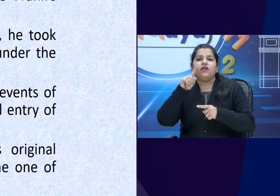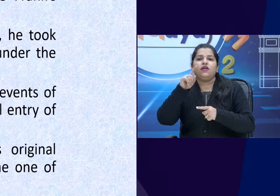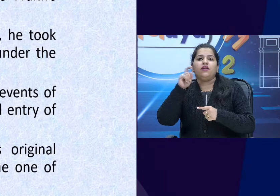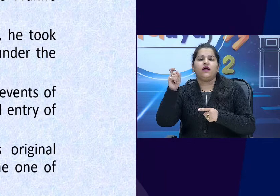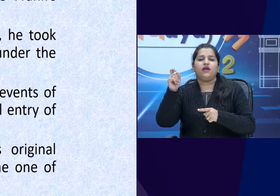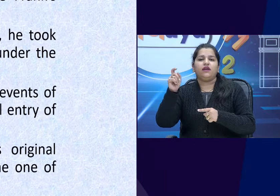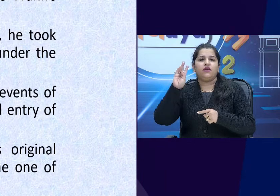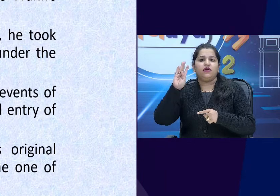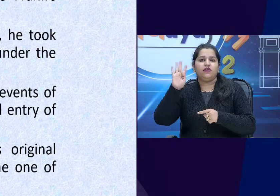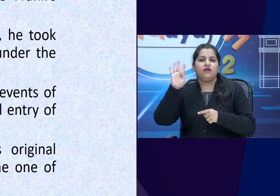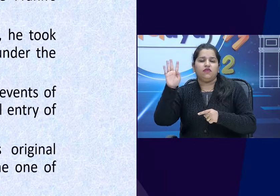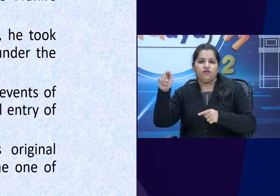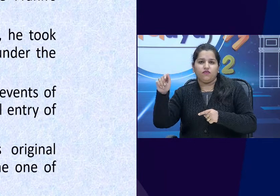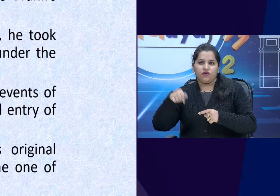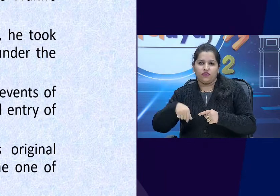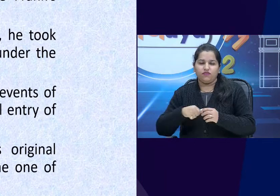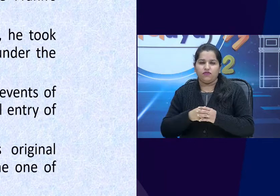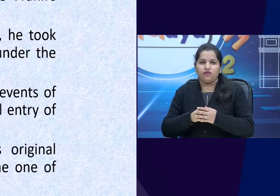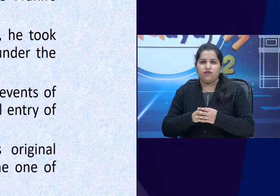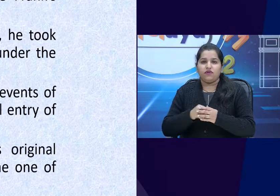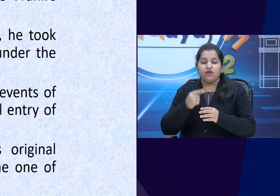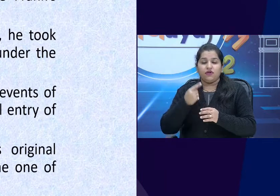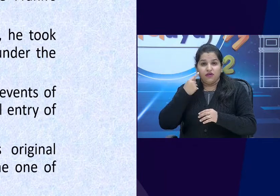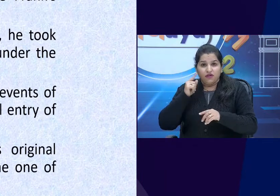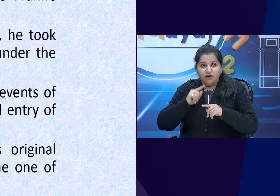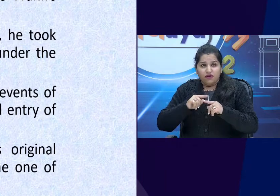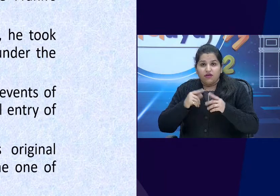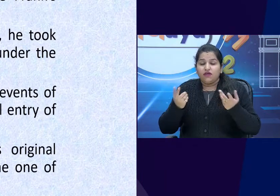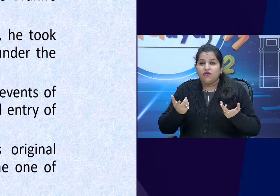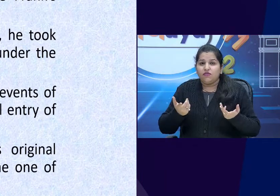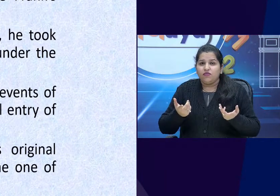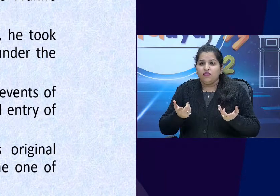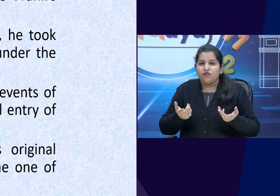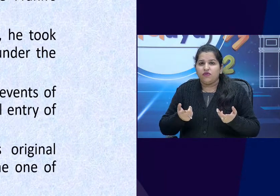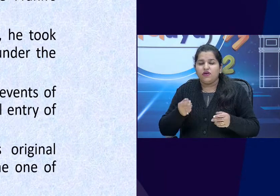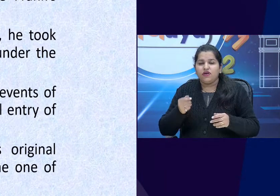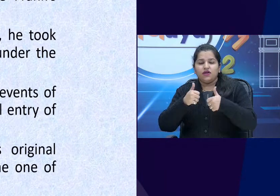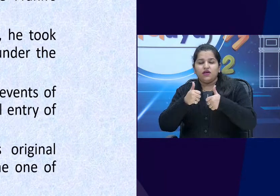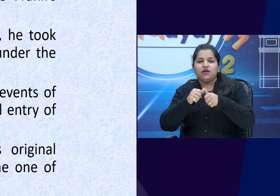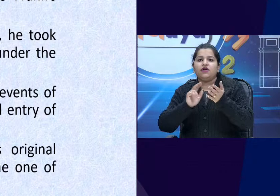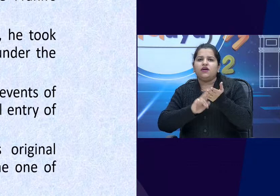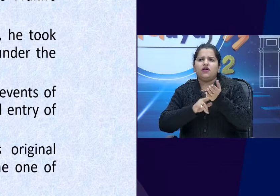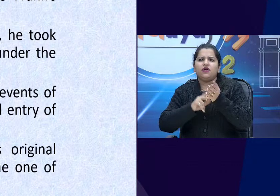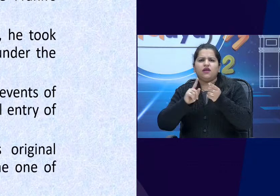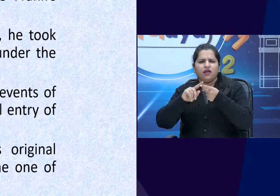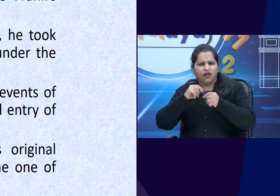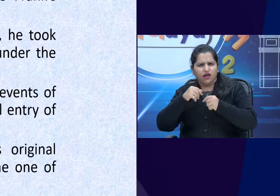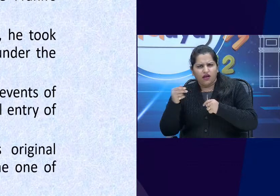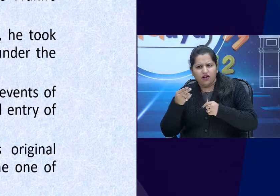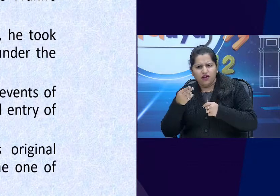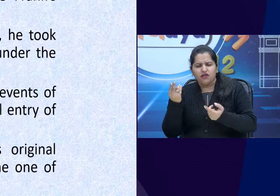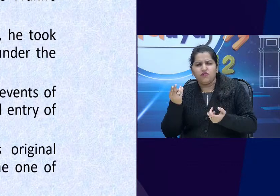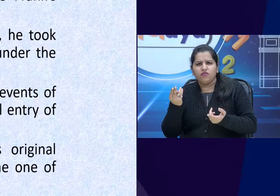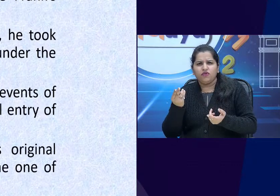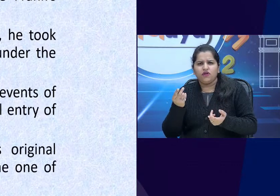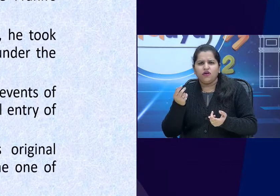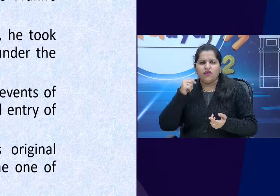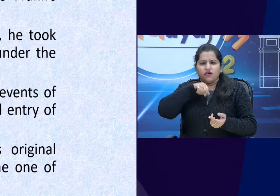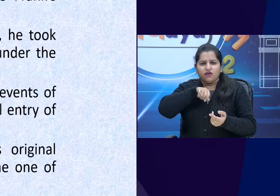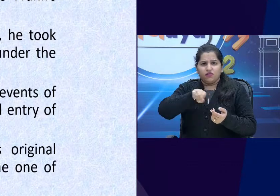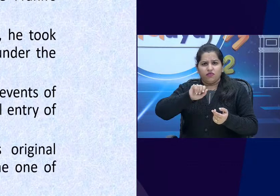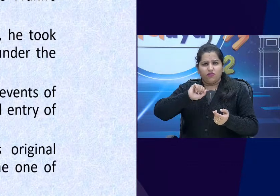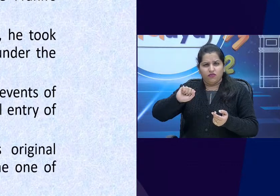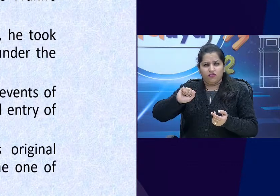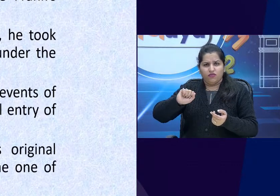first actually Anne Frank and her family is from Dutch. That is from Holland. So the